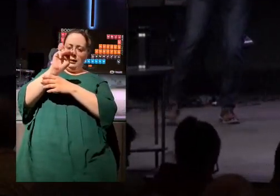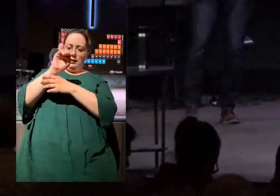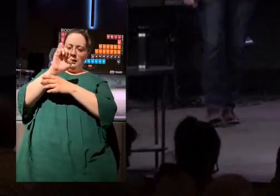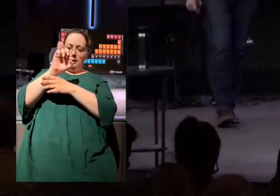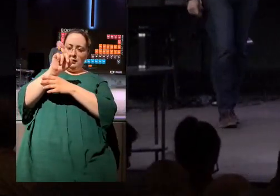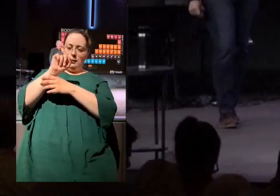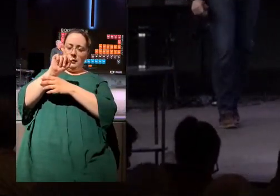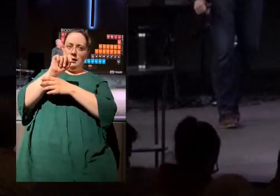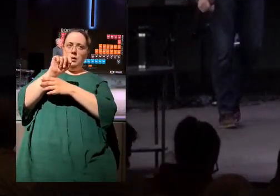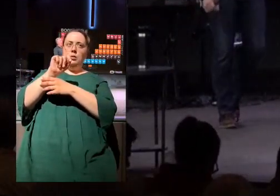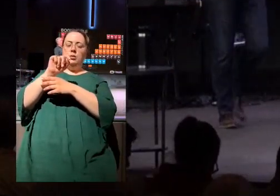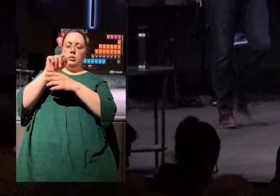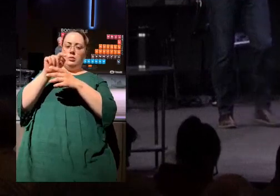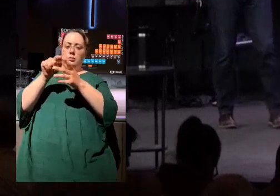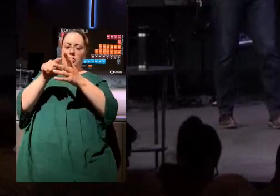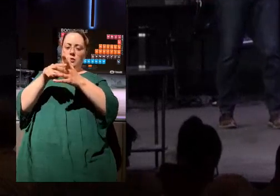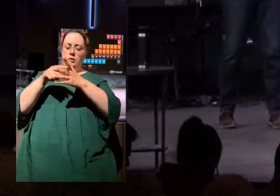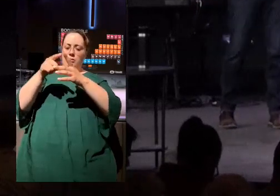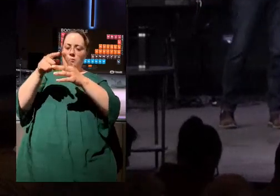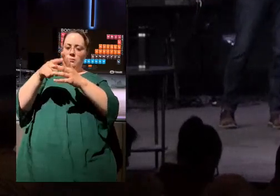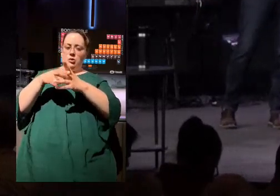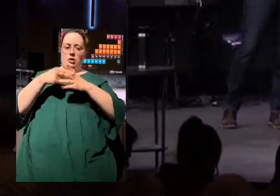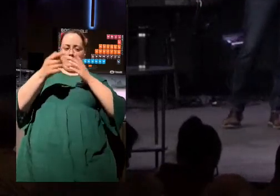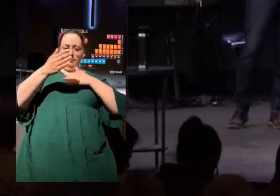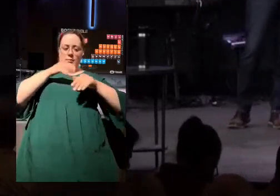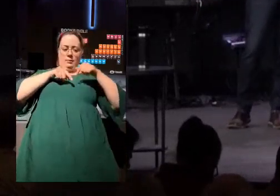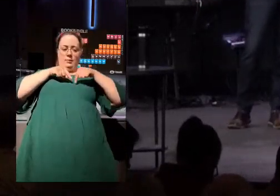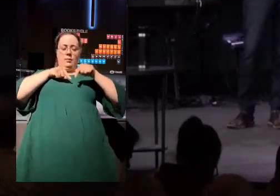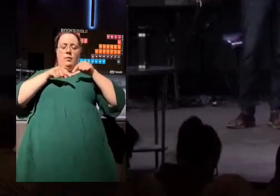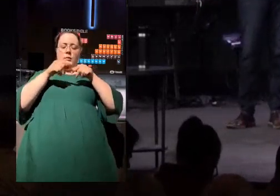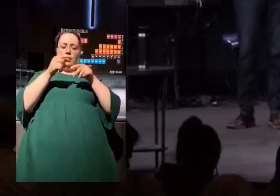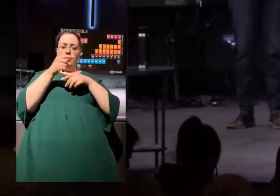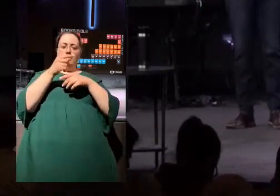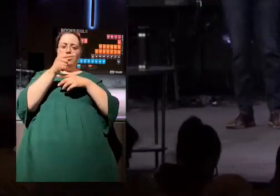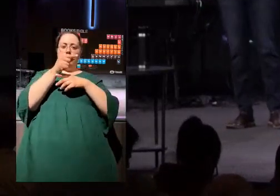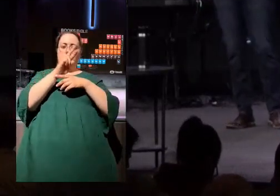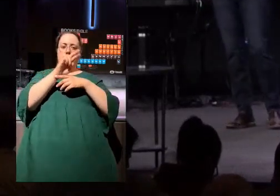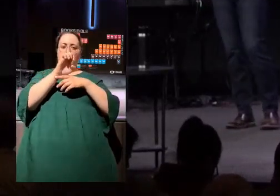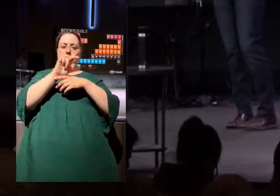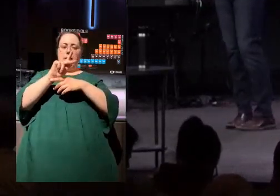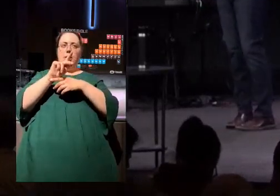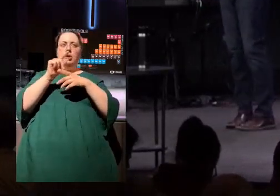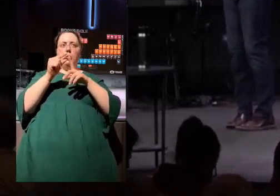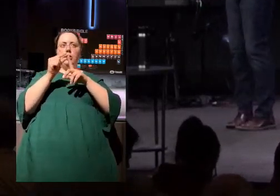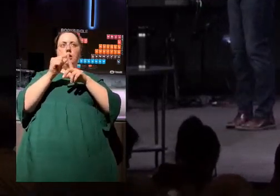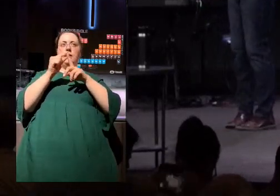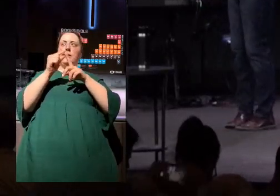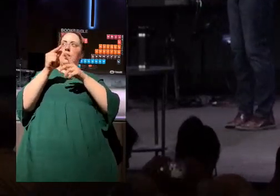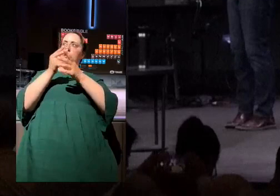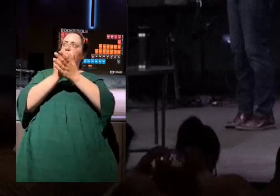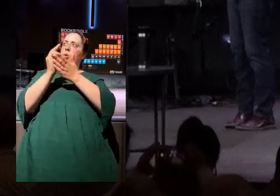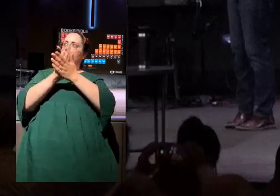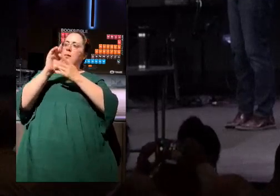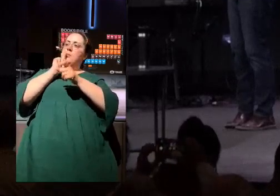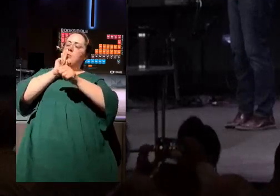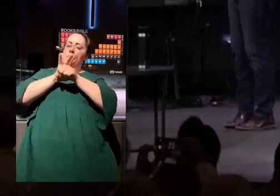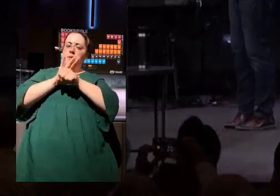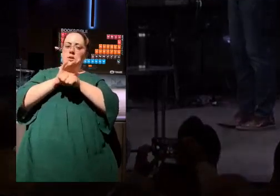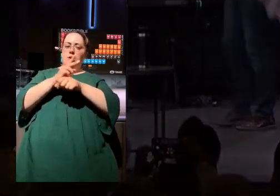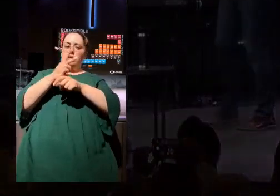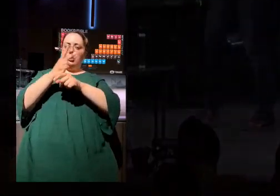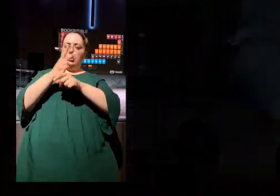word for covenant, which is about sacred promise. It talks about the sacred promise of God in two distinct